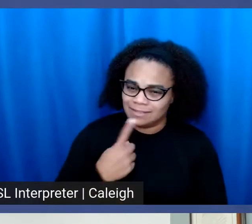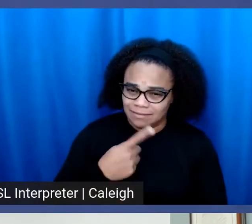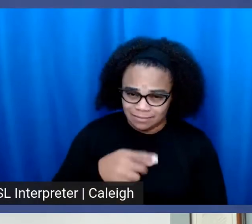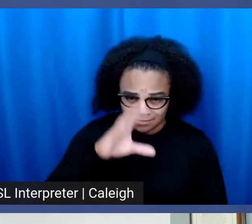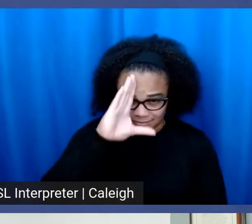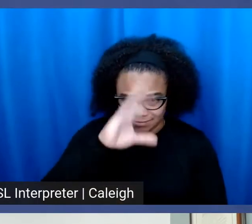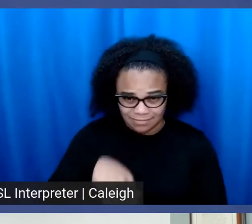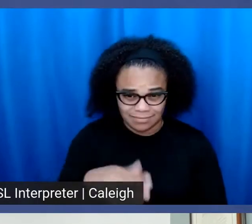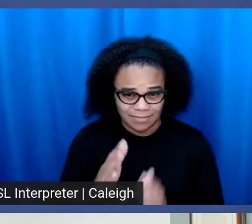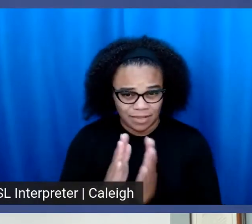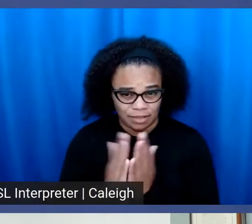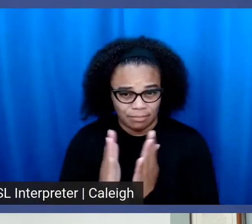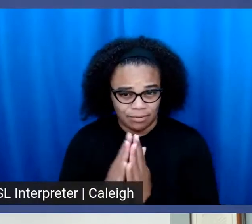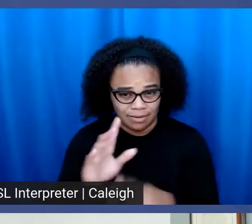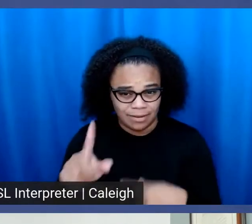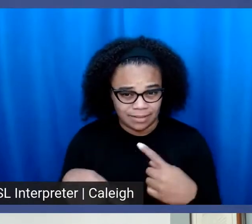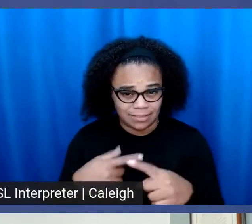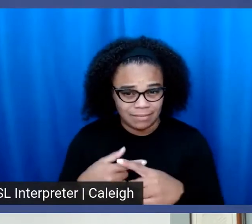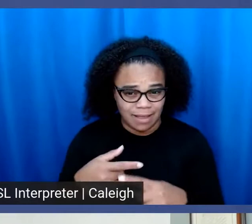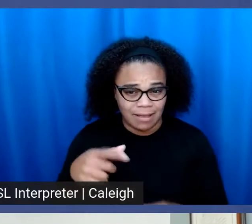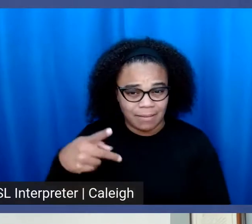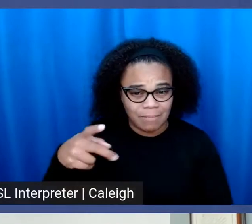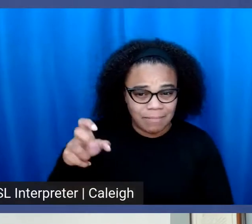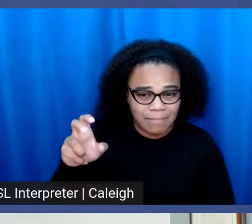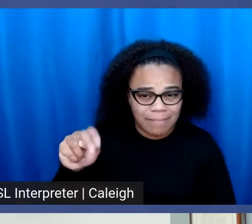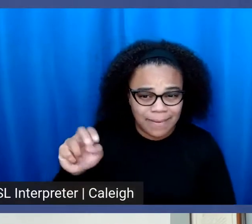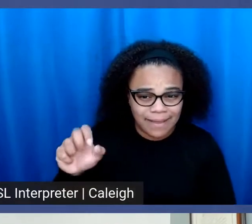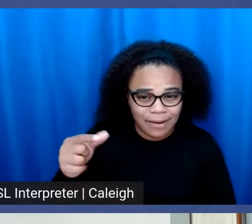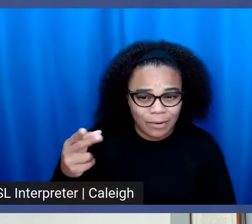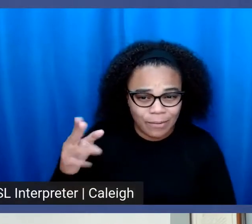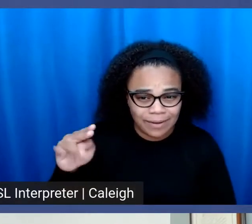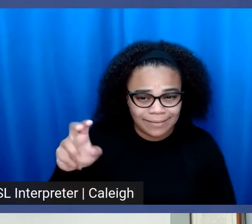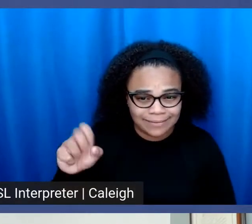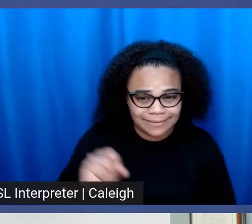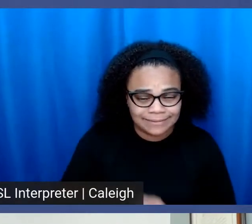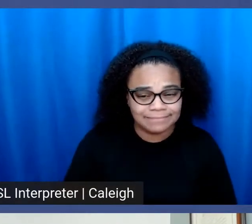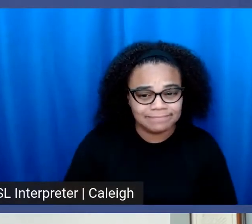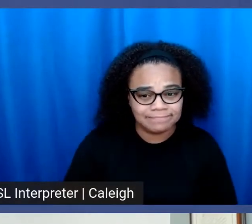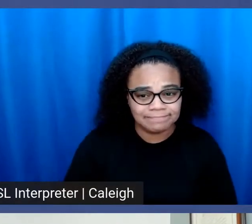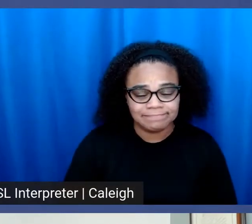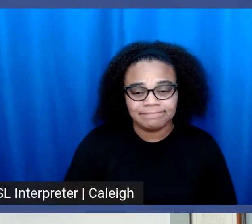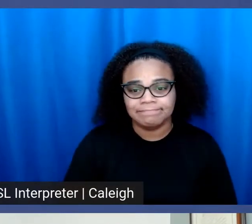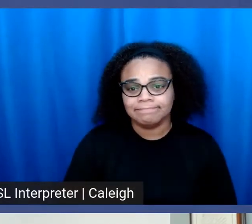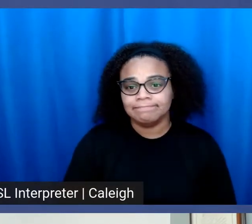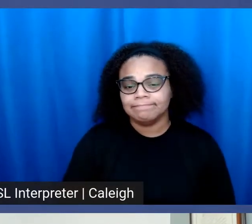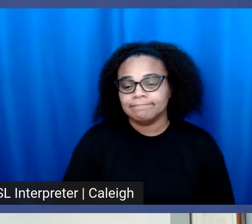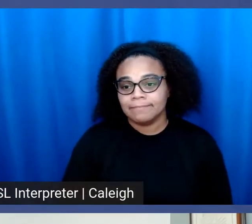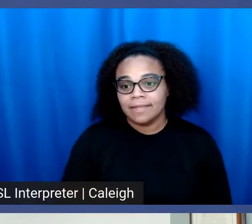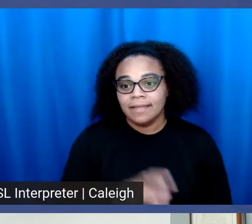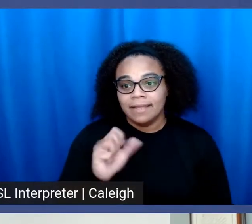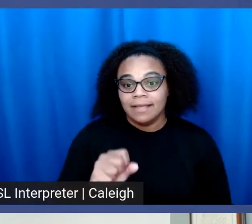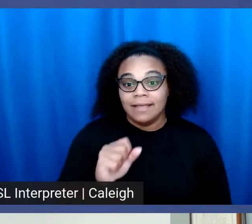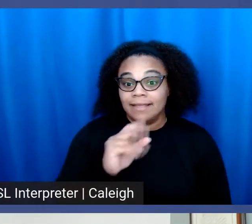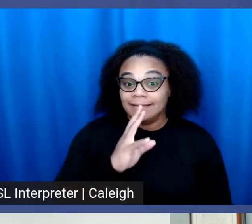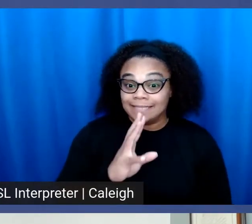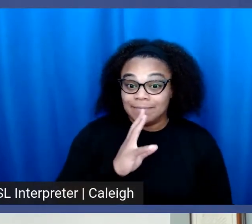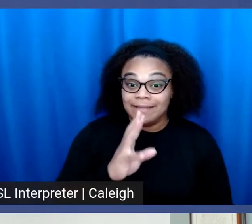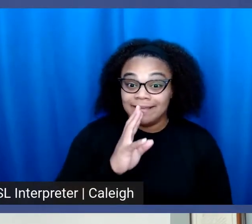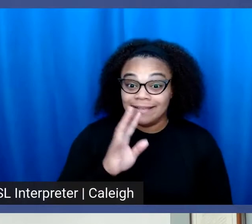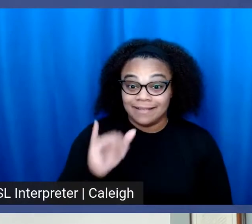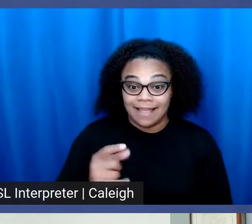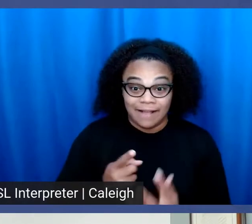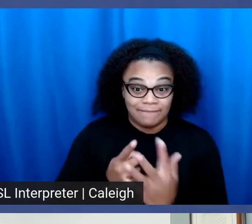about penguins. It's the speech that offends is about